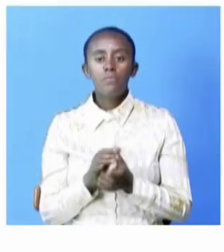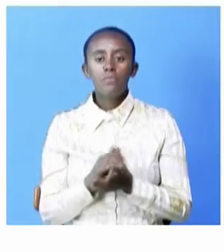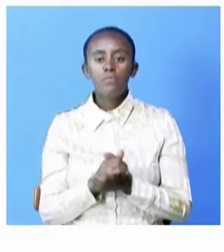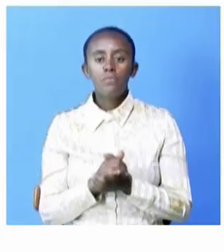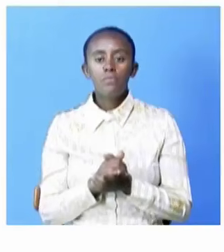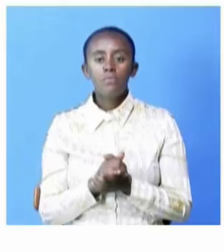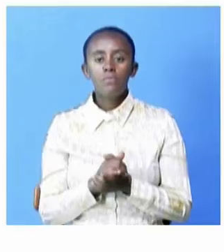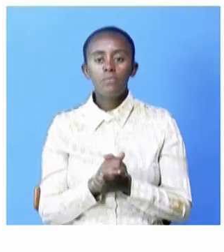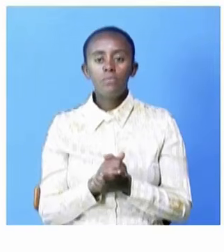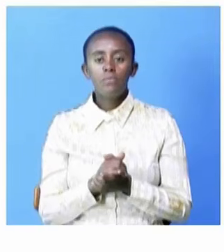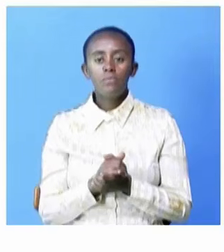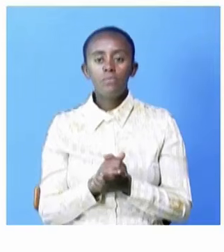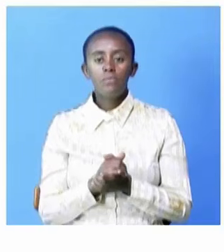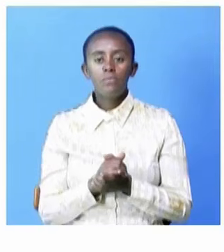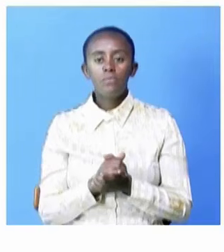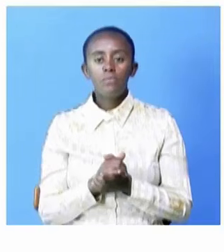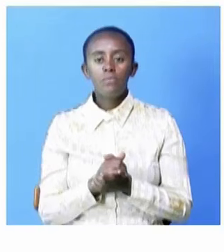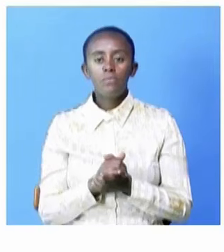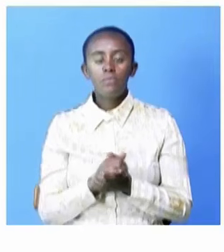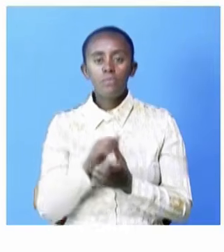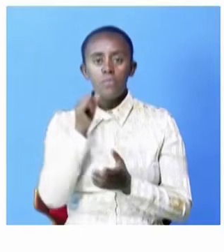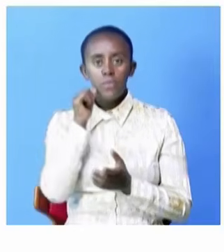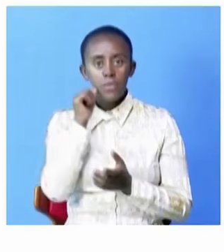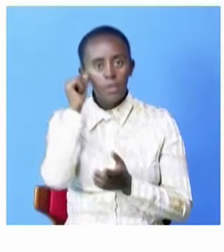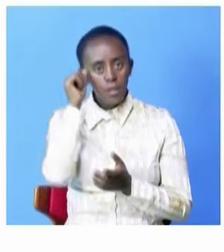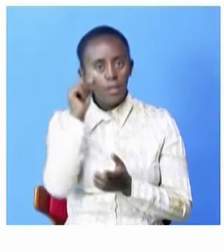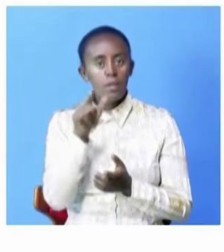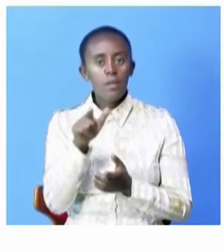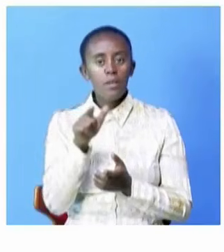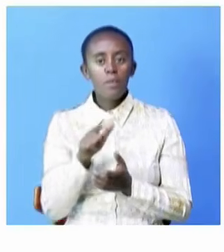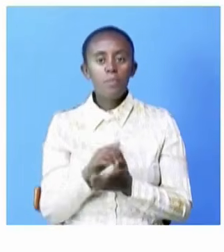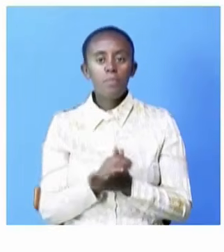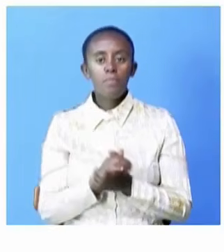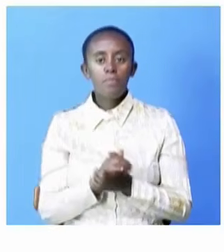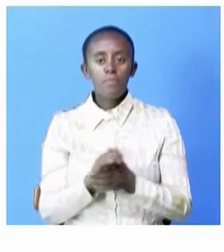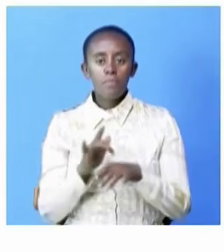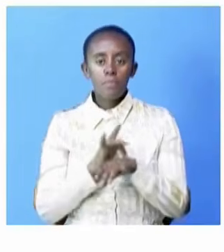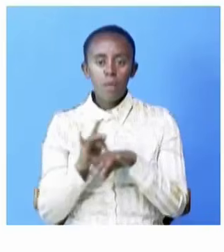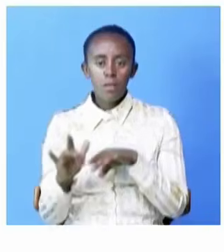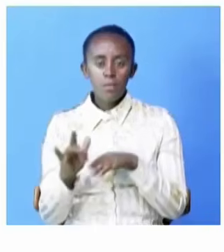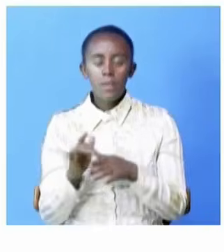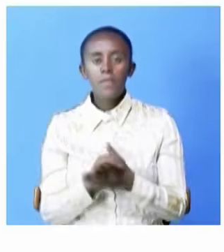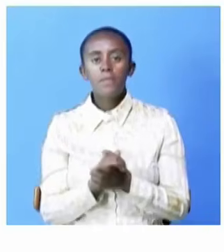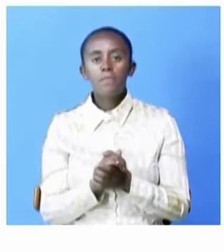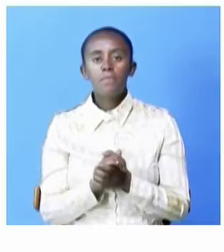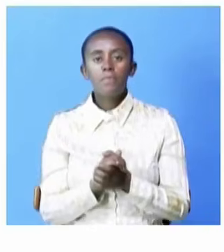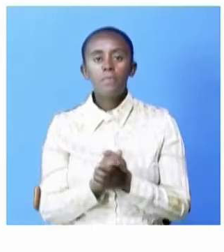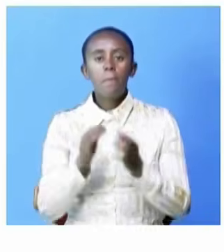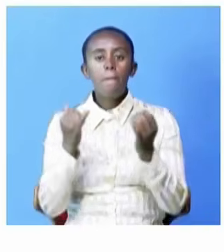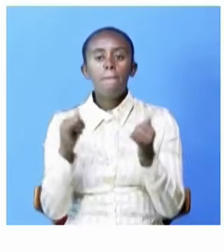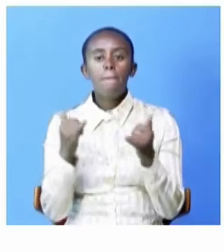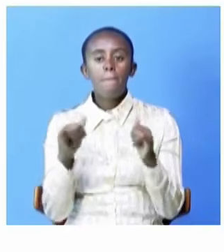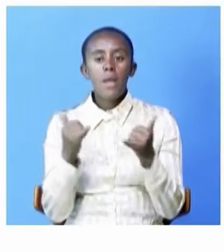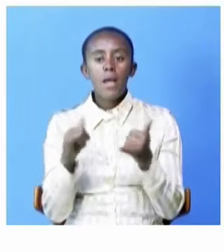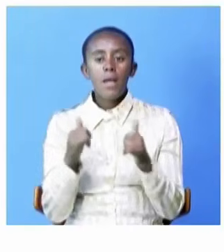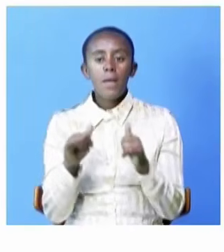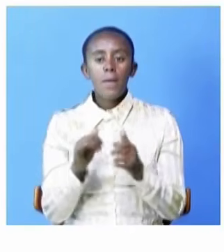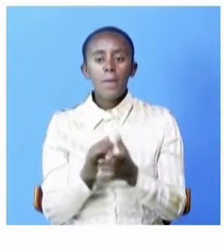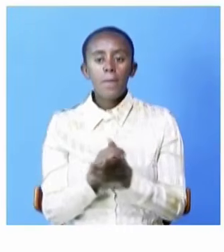Okay, number 2, he, blank space, play